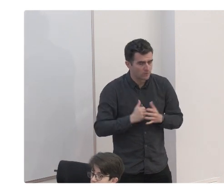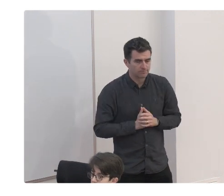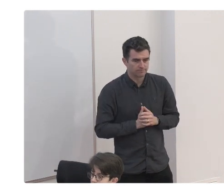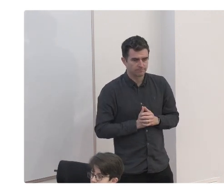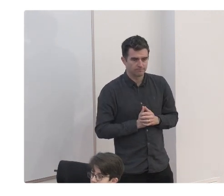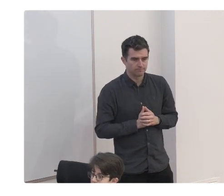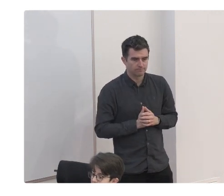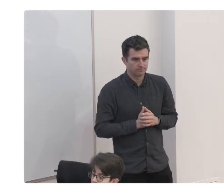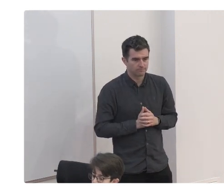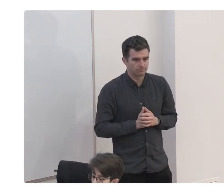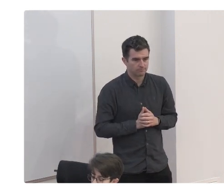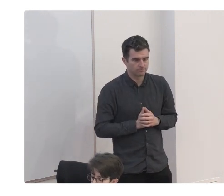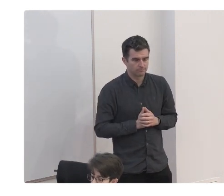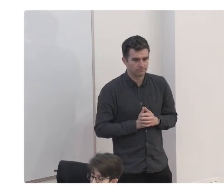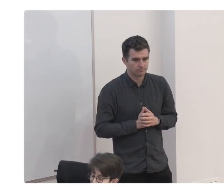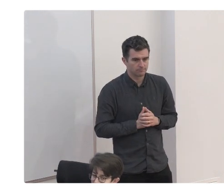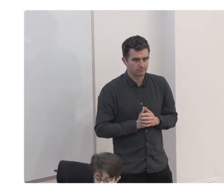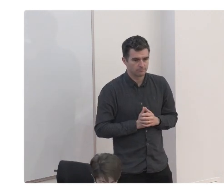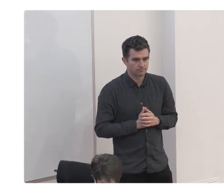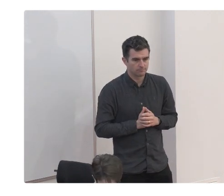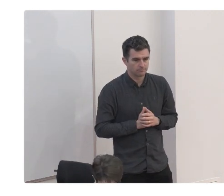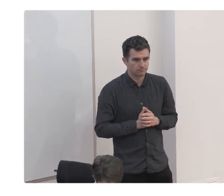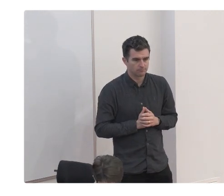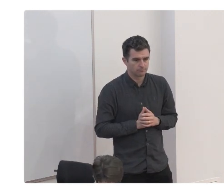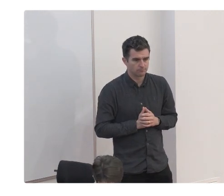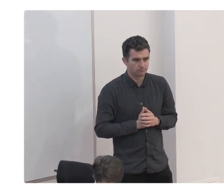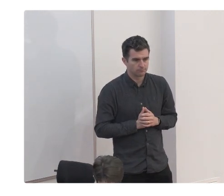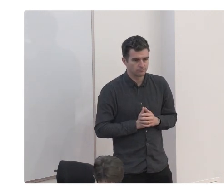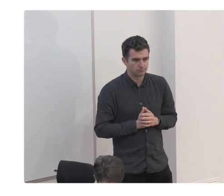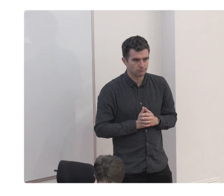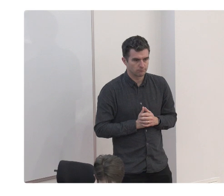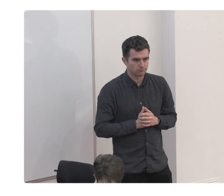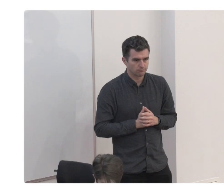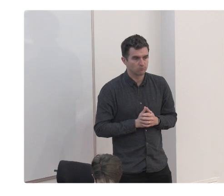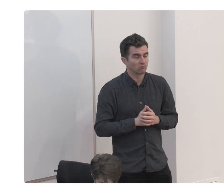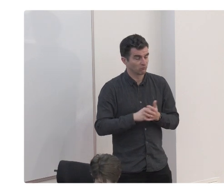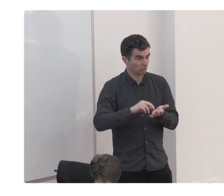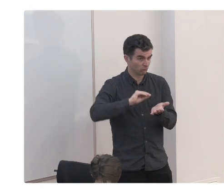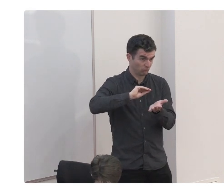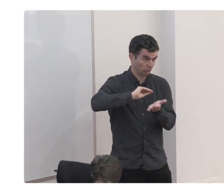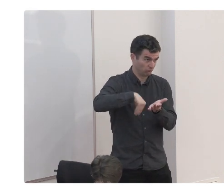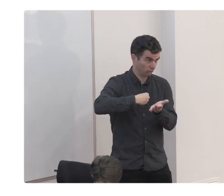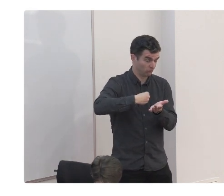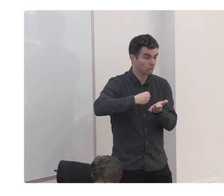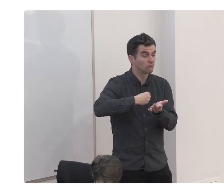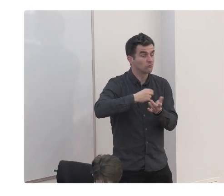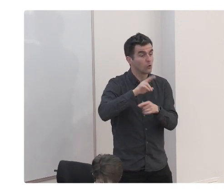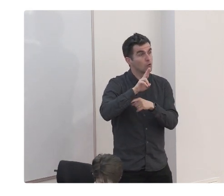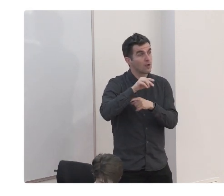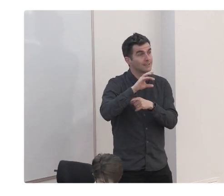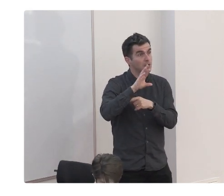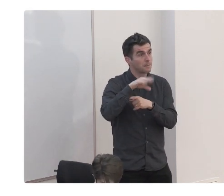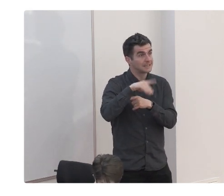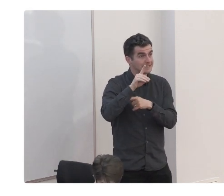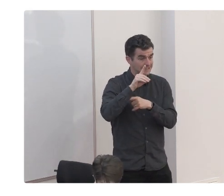2012. So the ratification of this convention, it didn't happen if the disability stakeholders